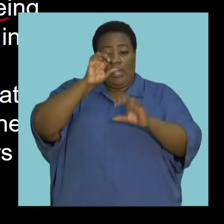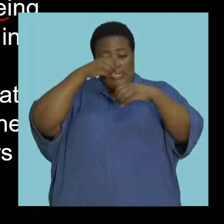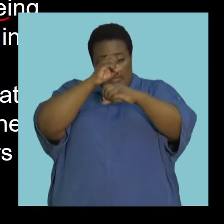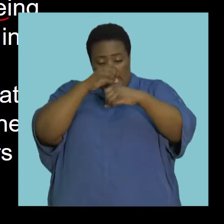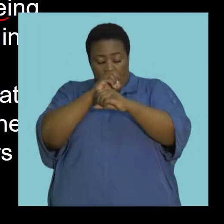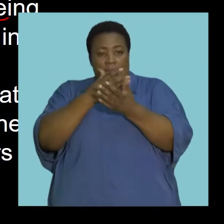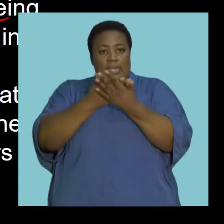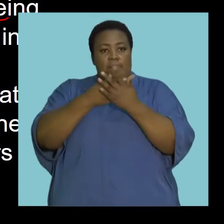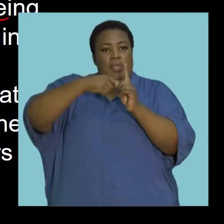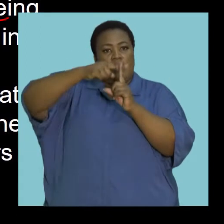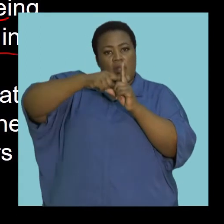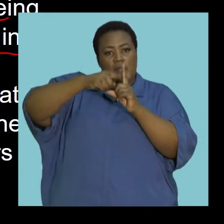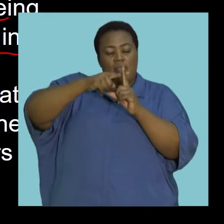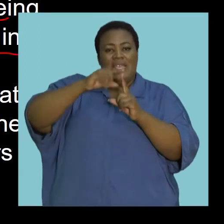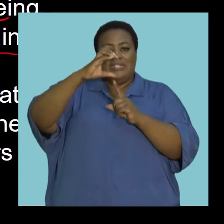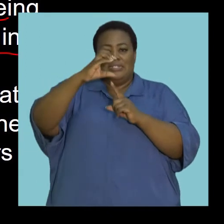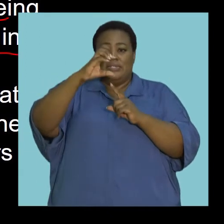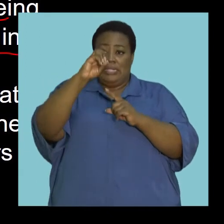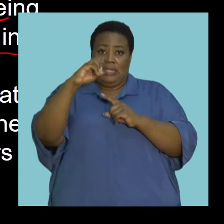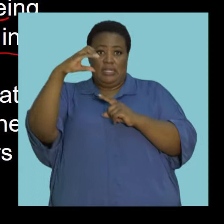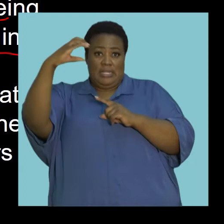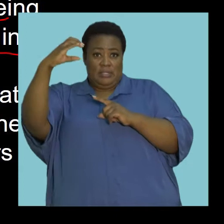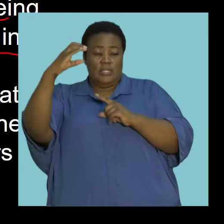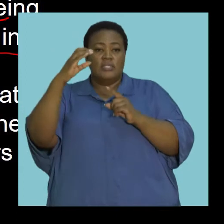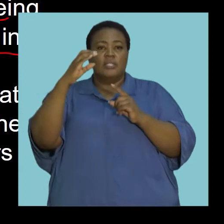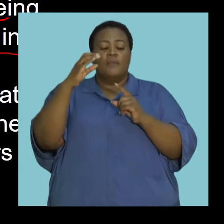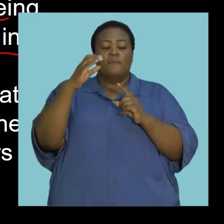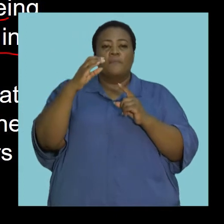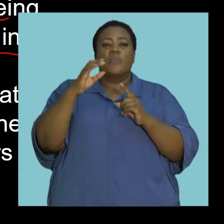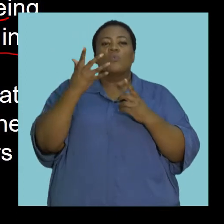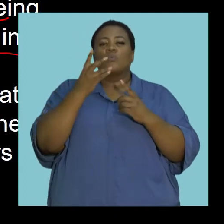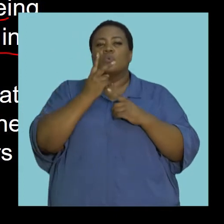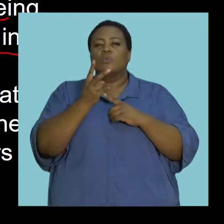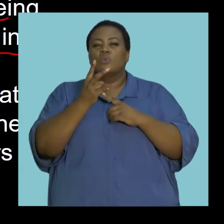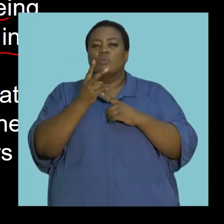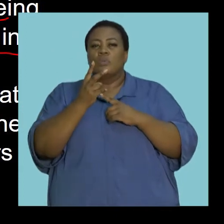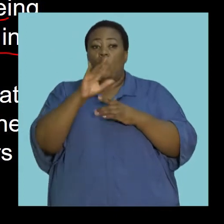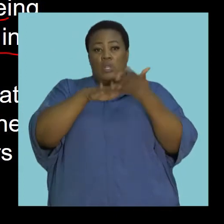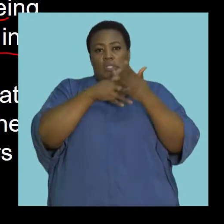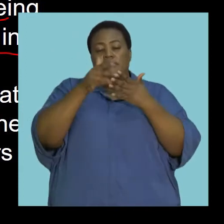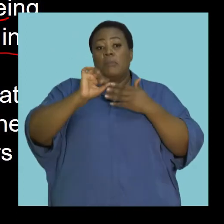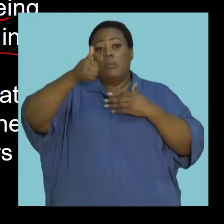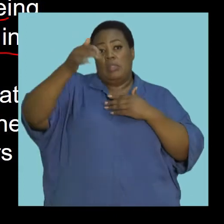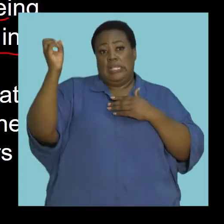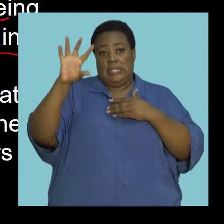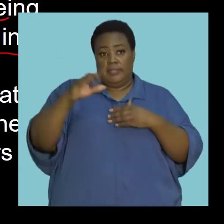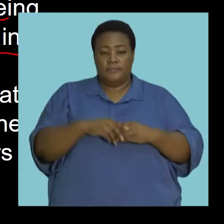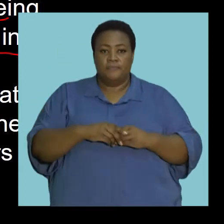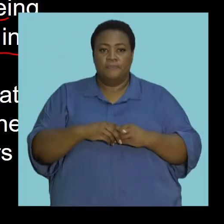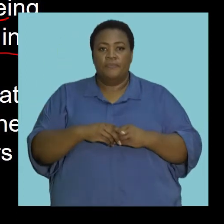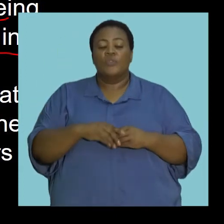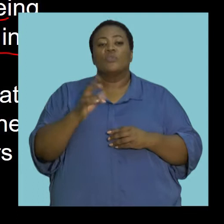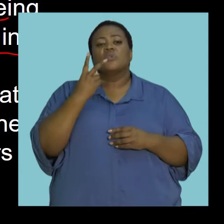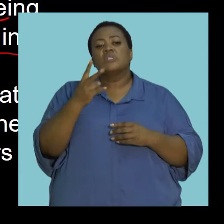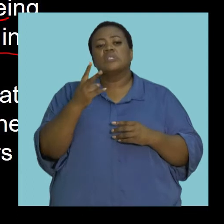could be the temperature in degrees Celsius, and we'll look at that in the table that I've placed on the next slide. So